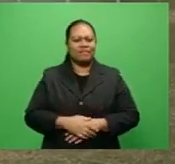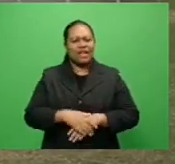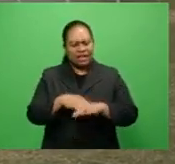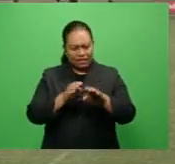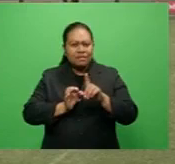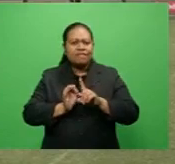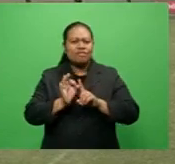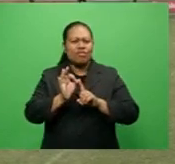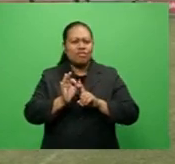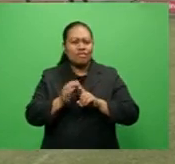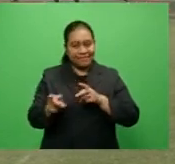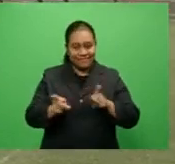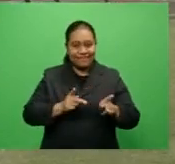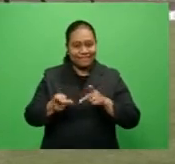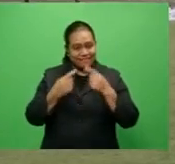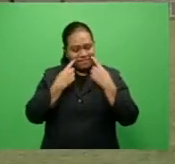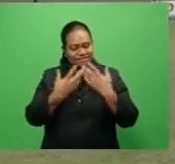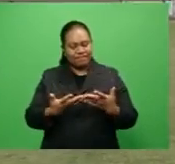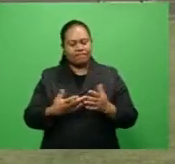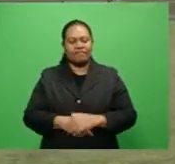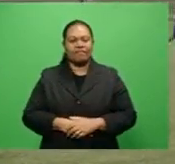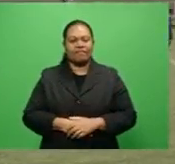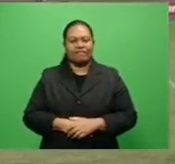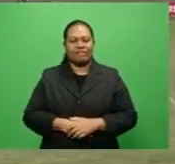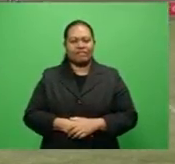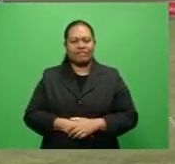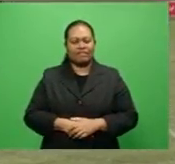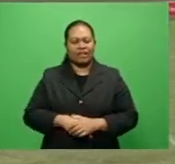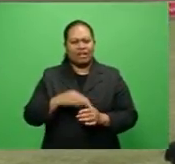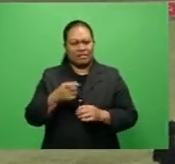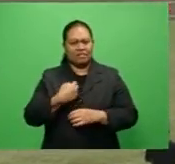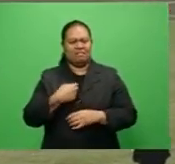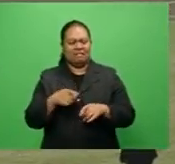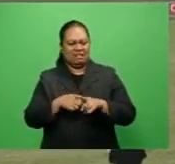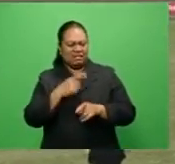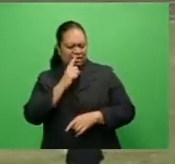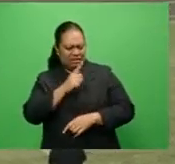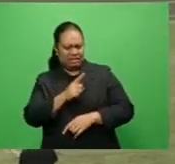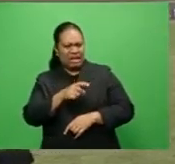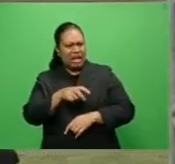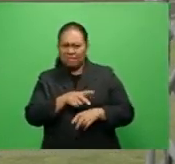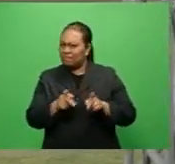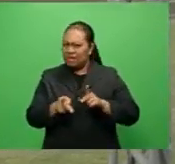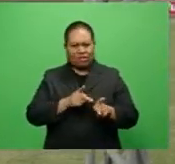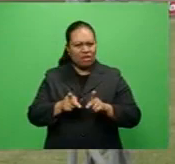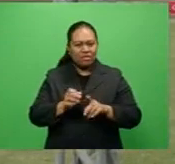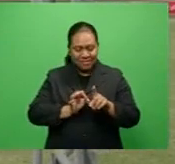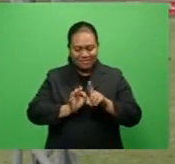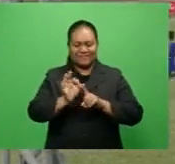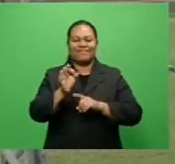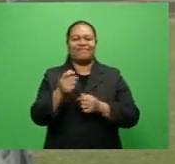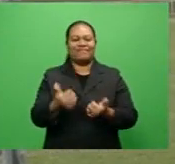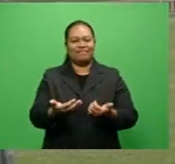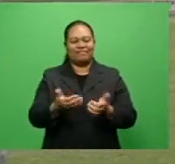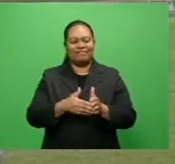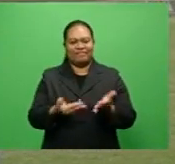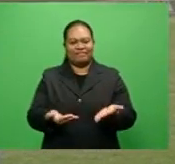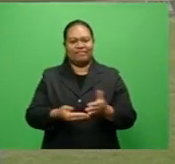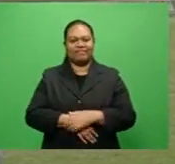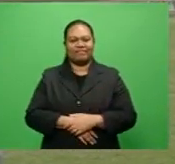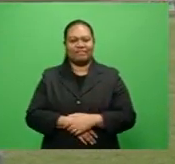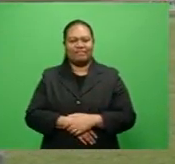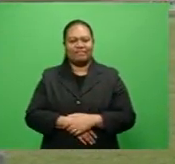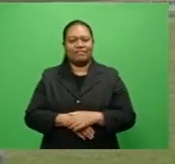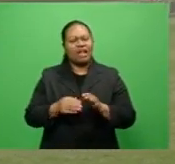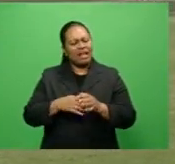in the performance. Even though if you would have won the game, I would have said the same. The performance has improved. And even though we